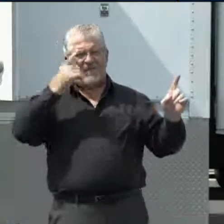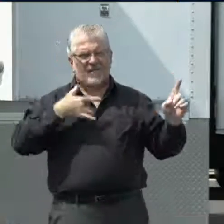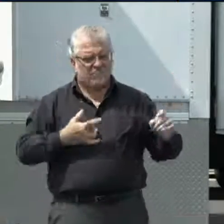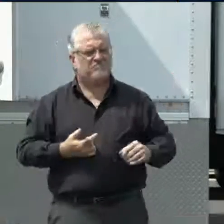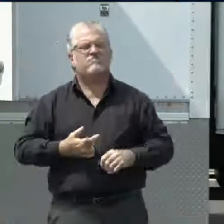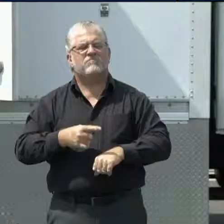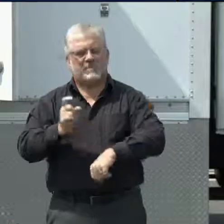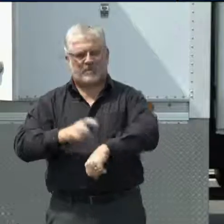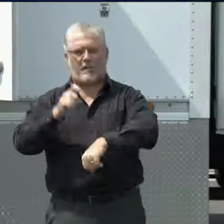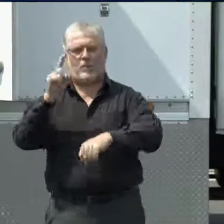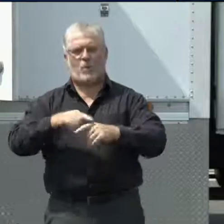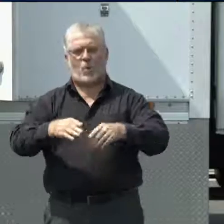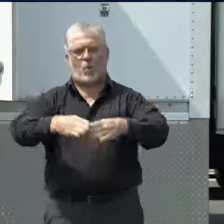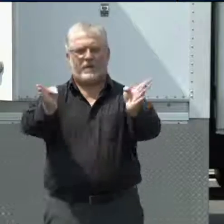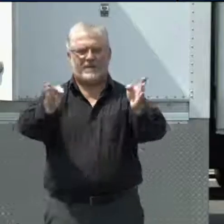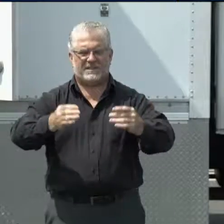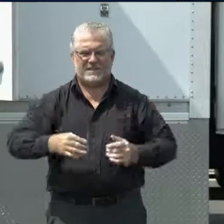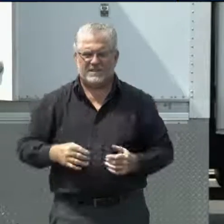Others?